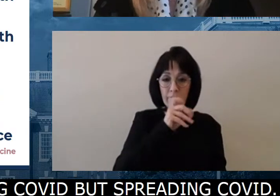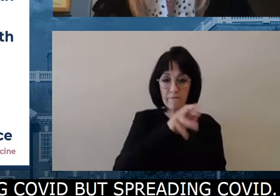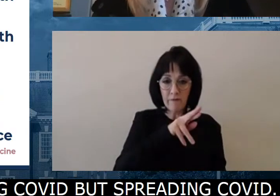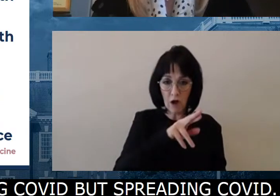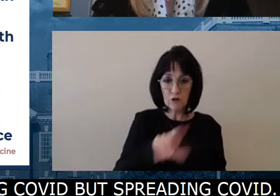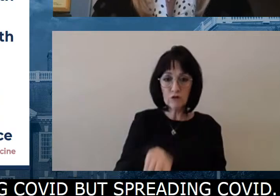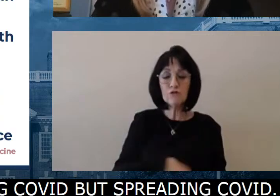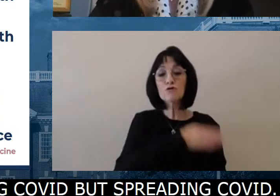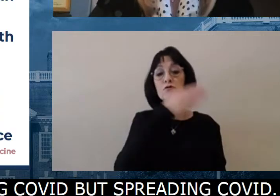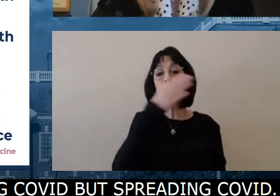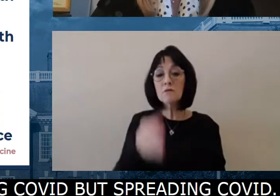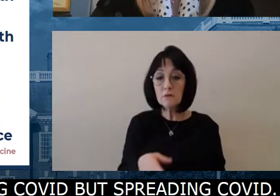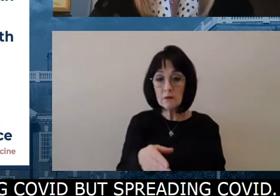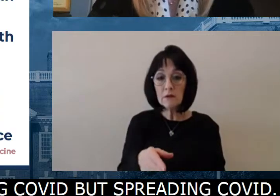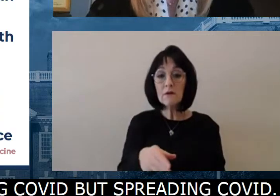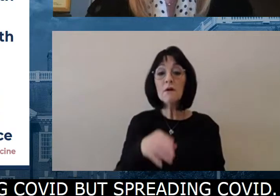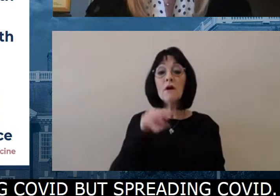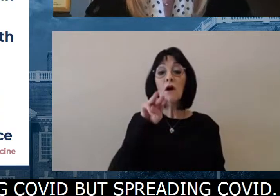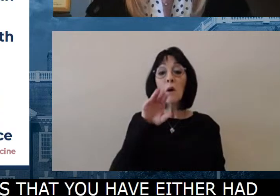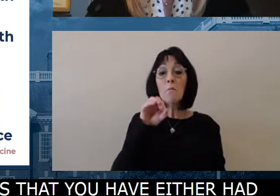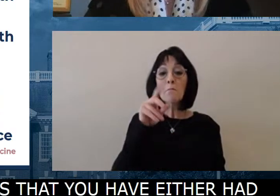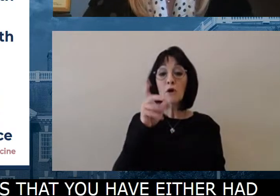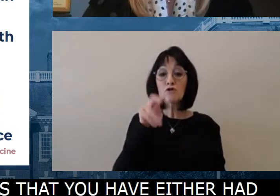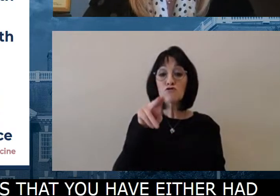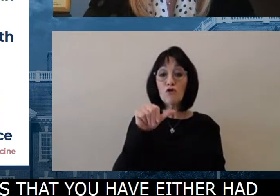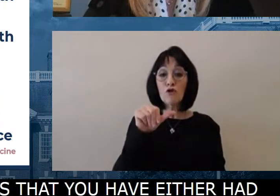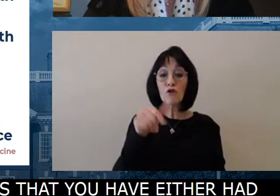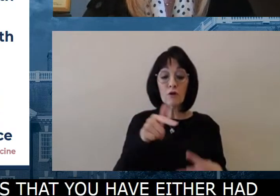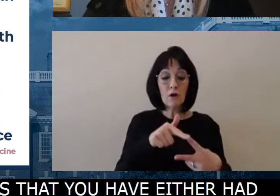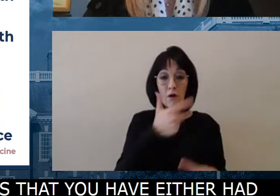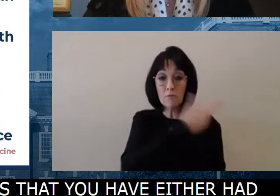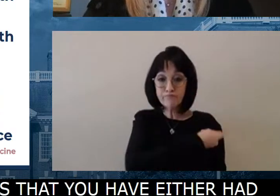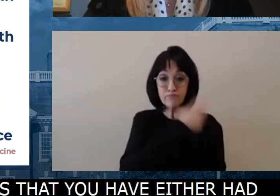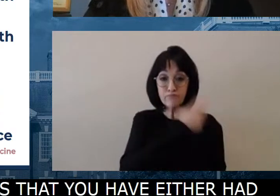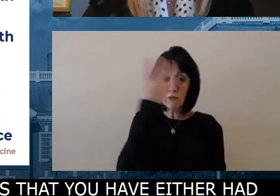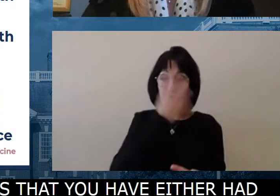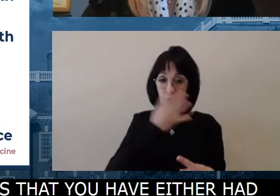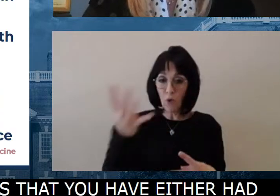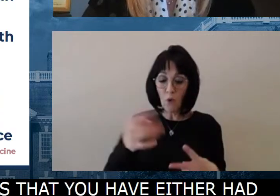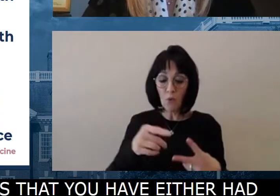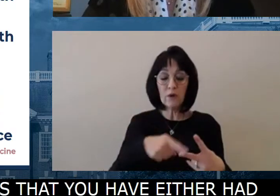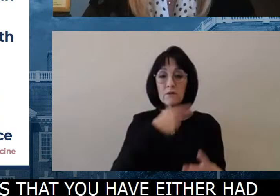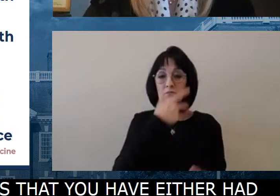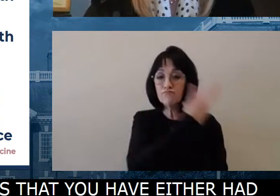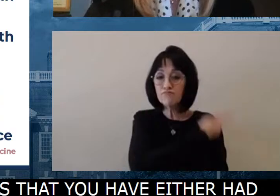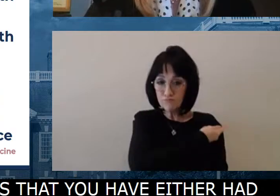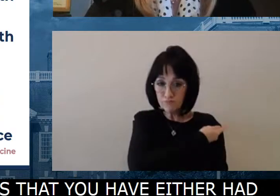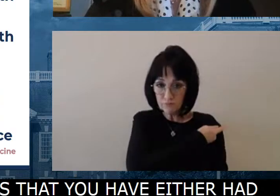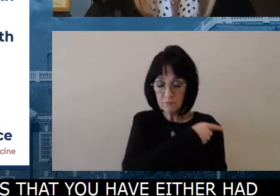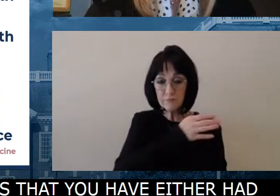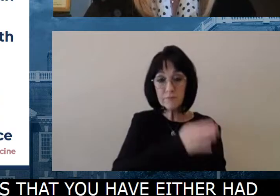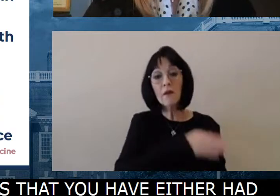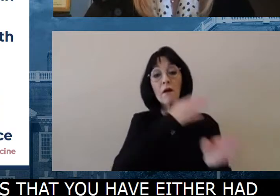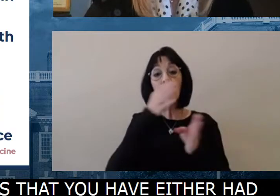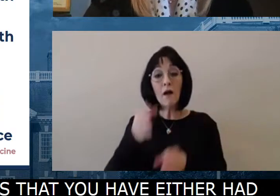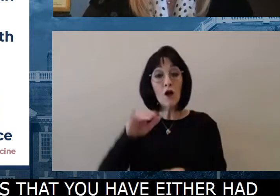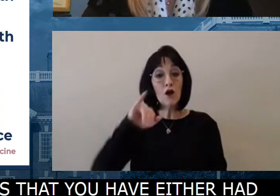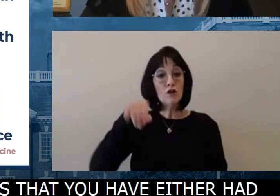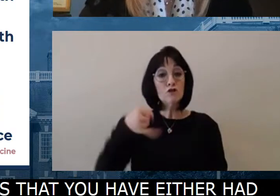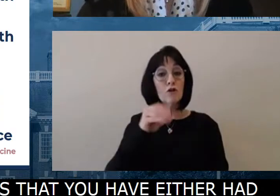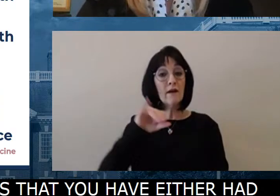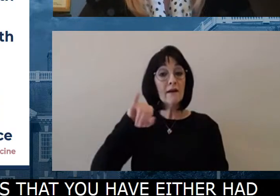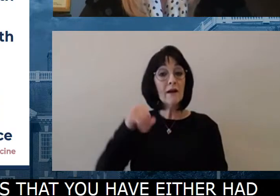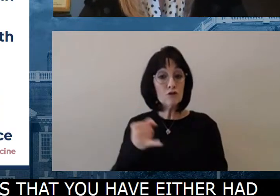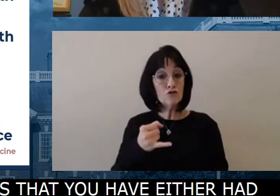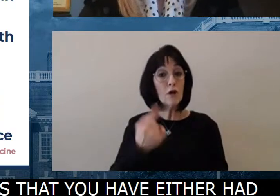plus 2 weeks. So you got to wait 2 weeks after those doses, you can be considered fully